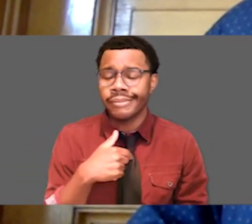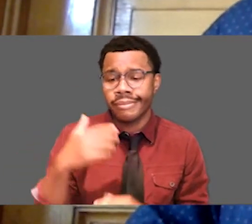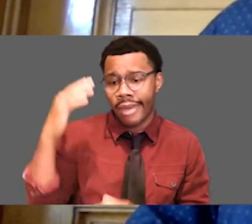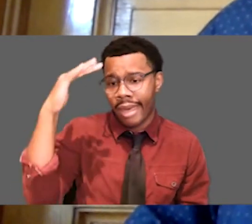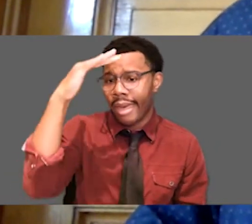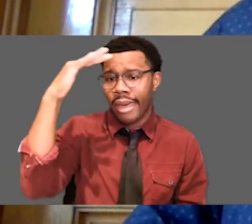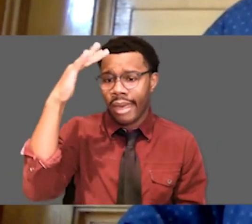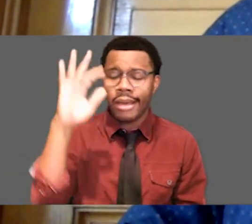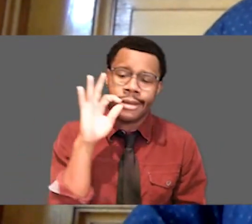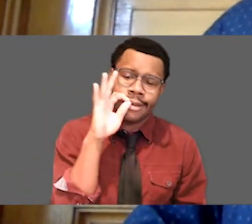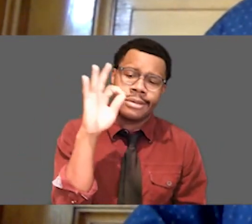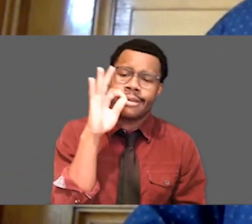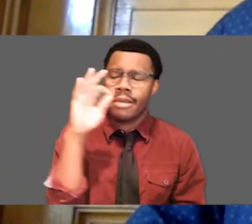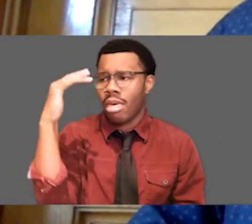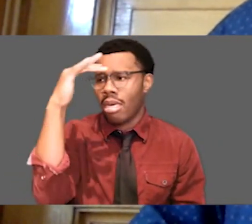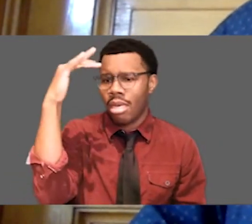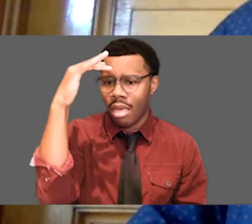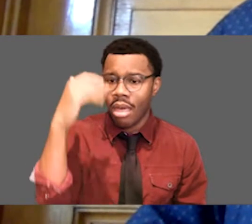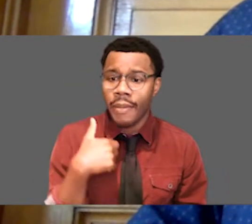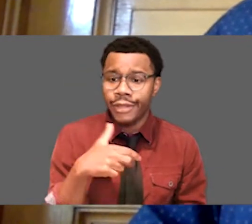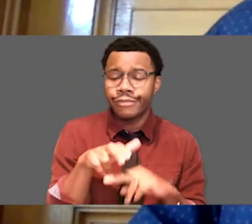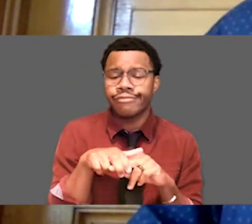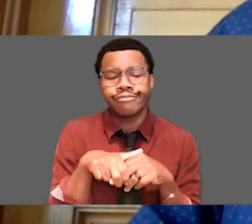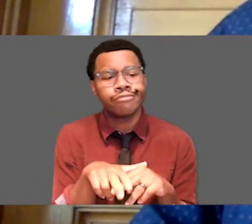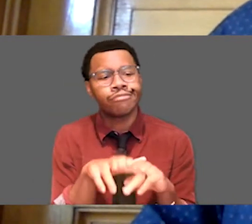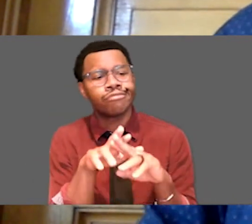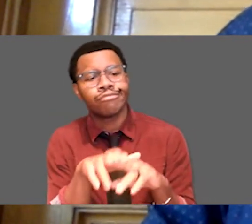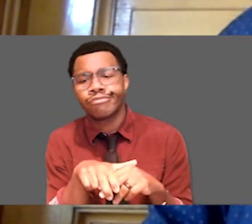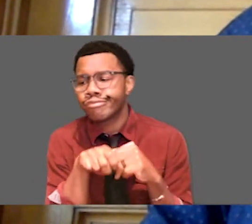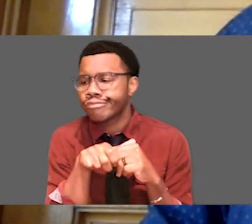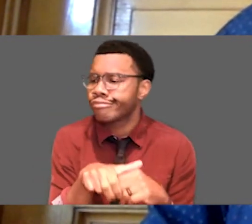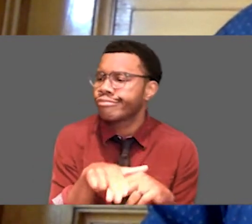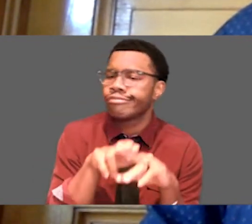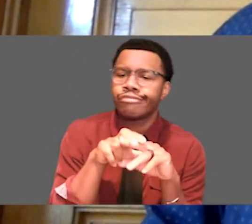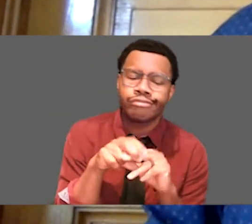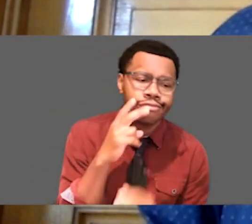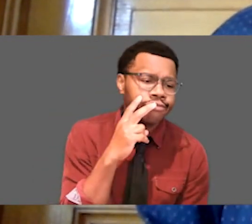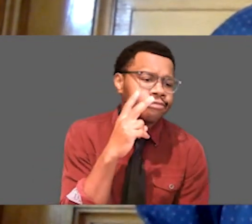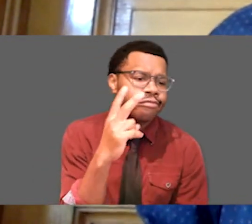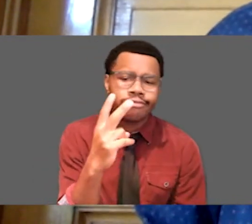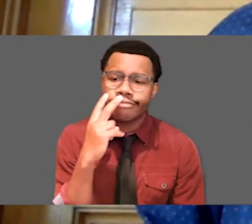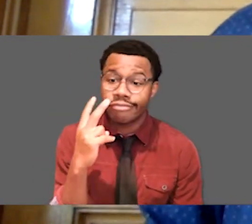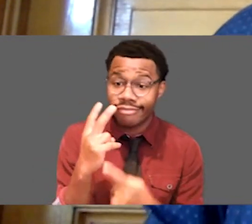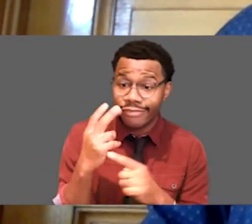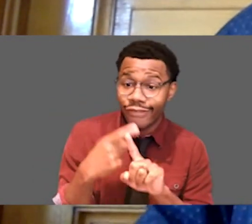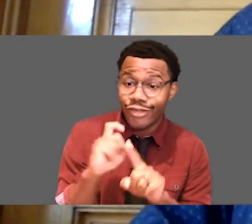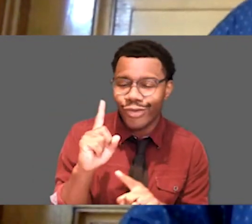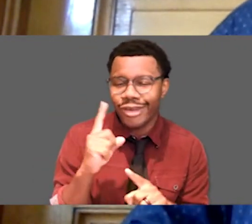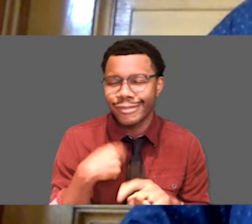squeaky swing, idly squeaking the swing and chain-smoking cigarettes I'd stolen from Food